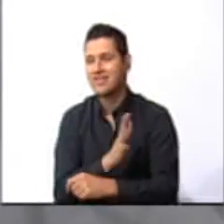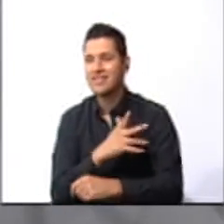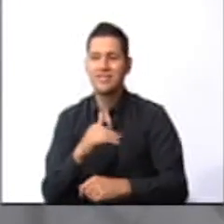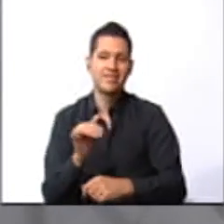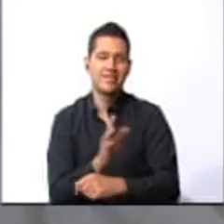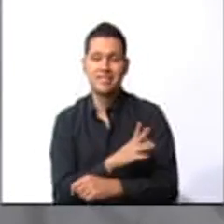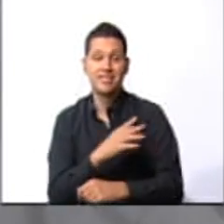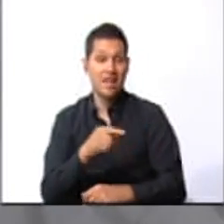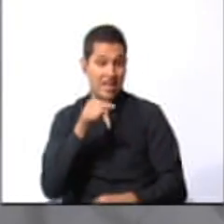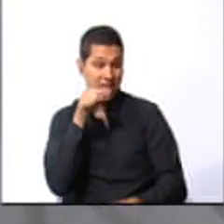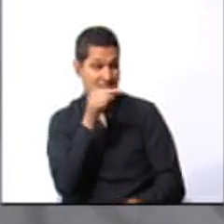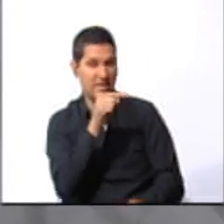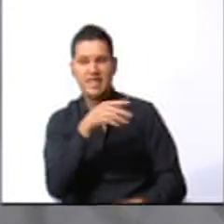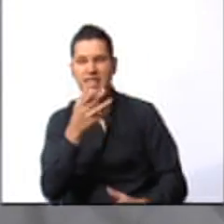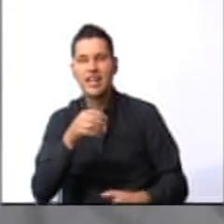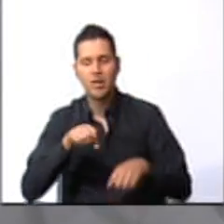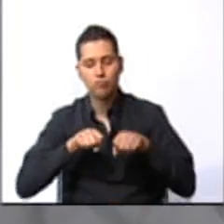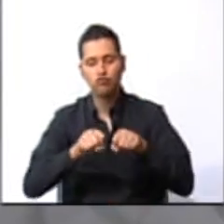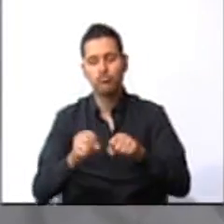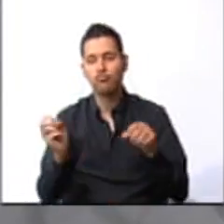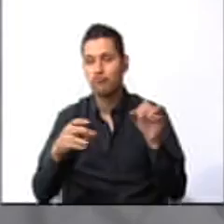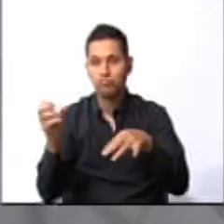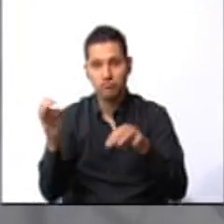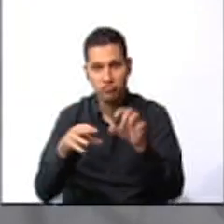This is the supermarket.